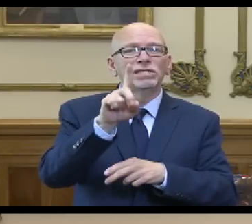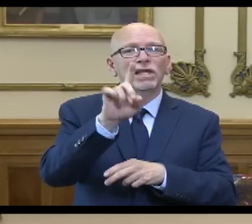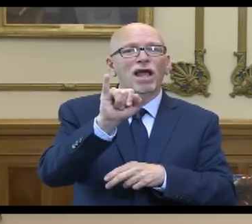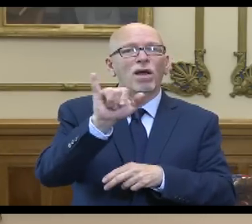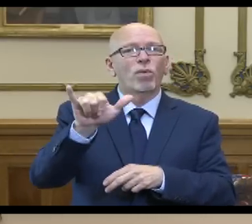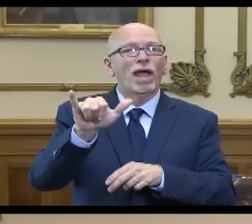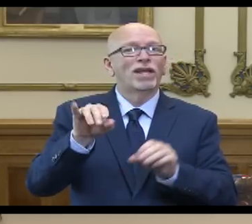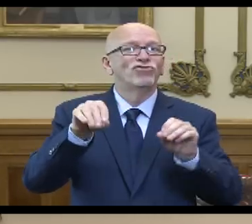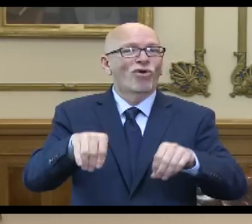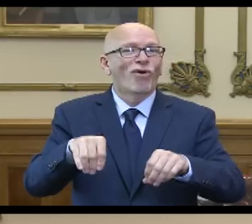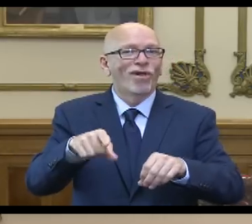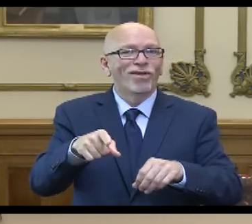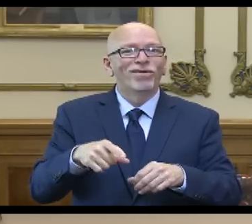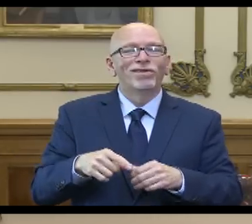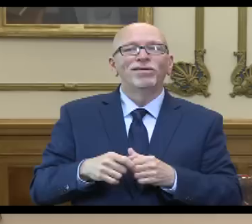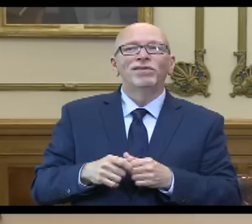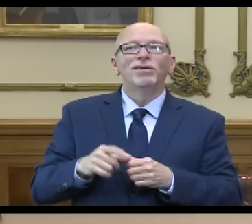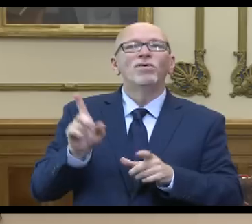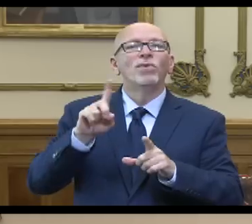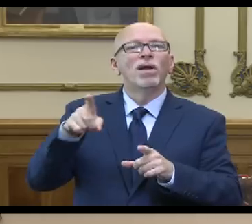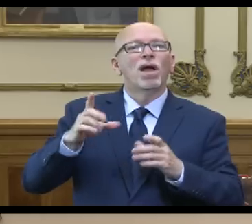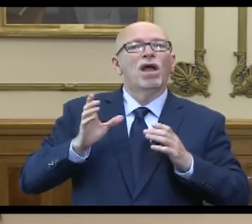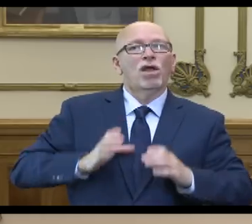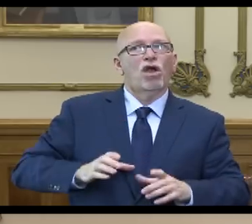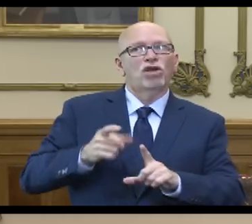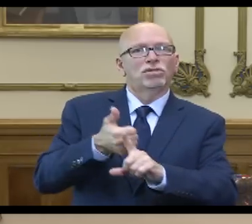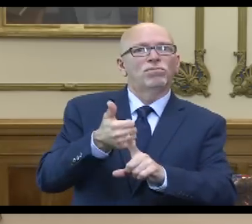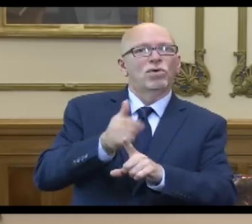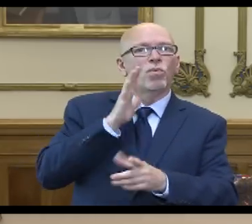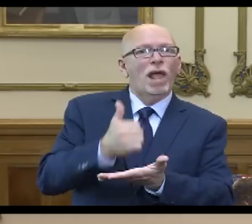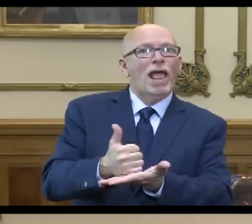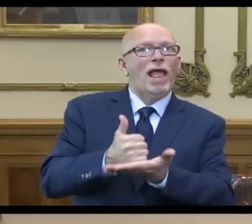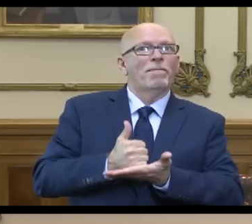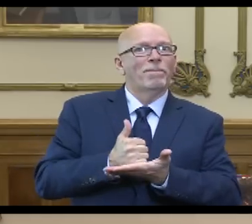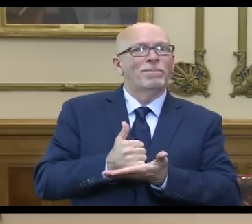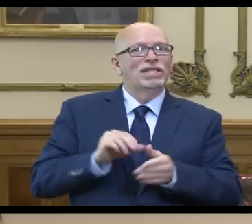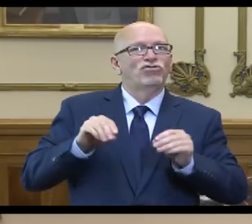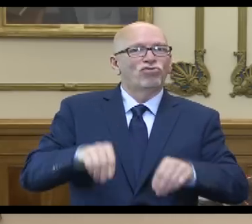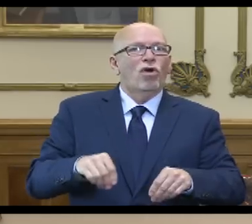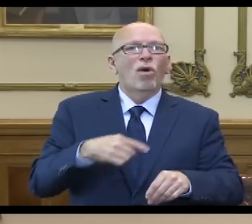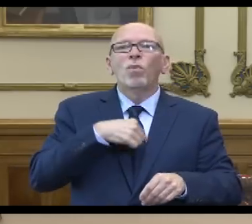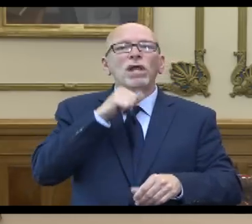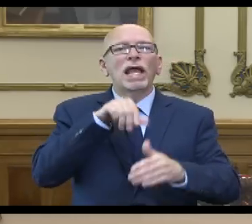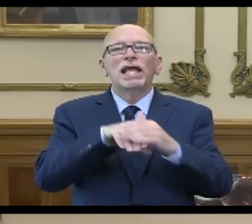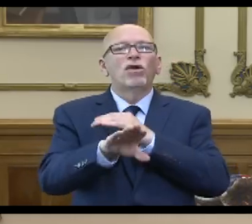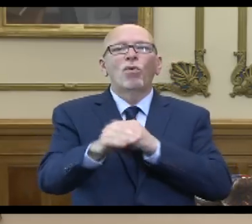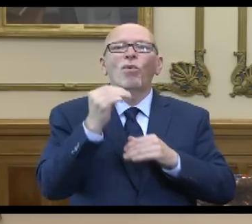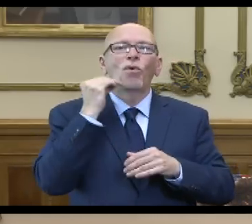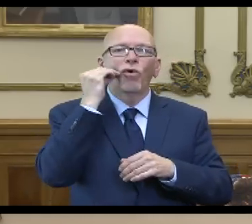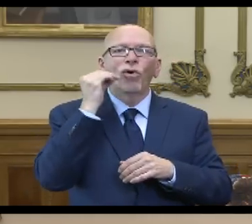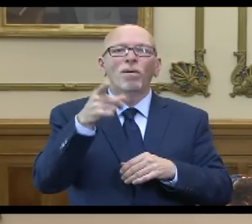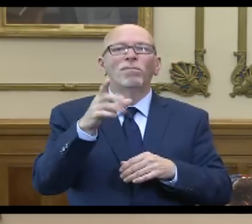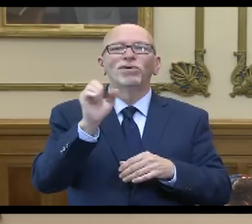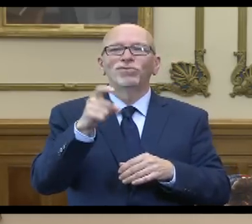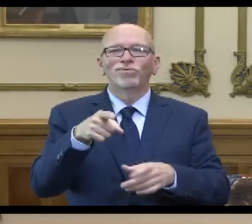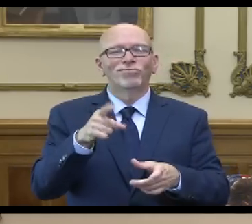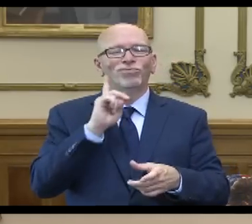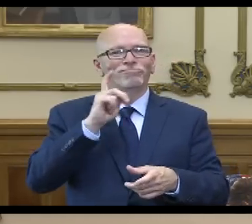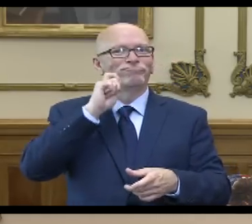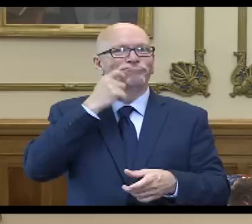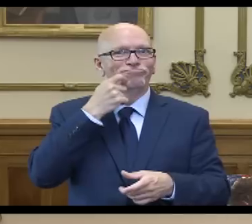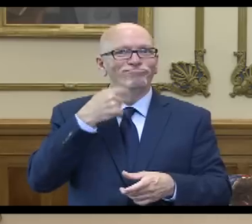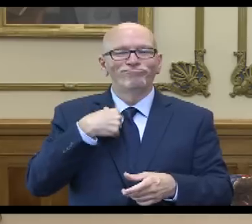install during COVID-19, where the customer actually helps do the install and we don't enter the home. So that was quite a feat